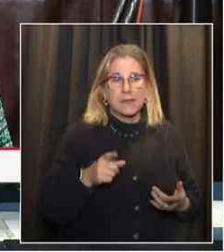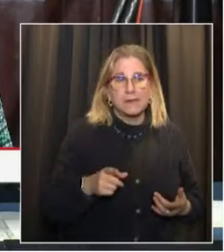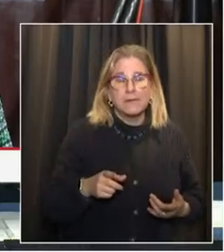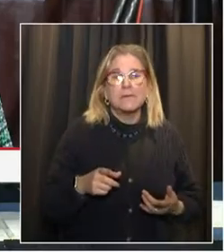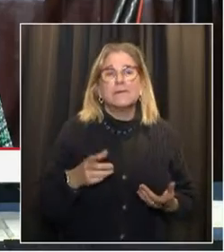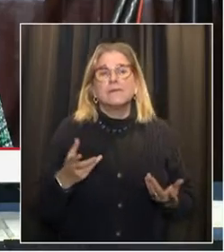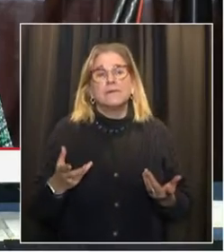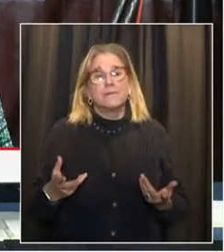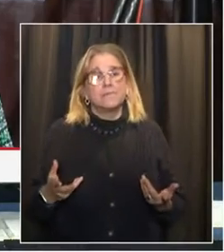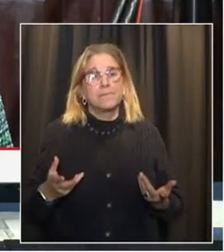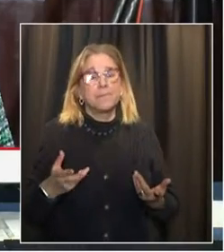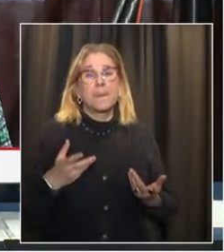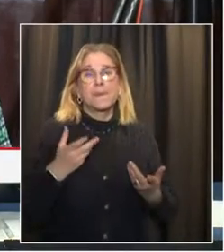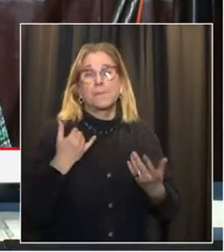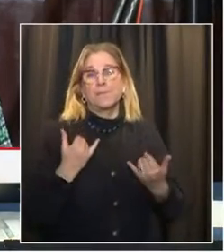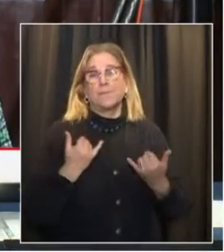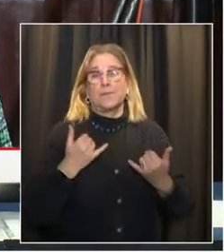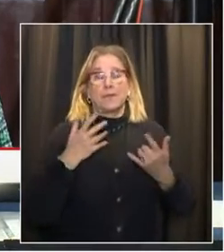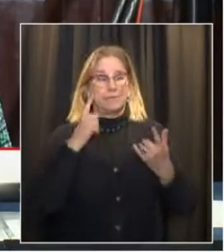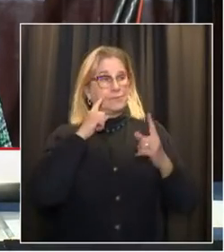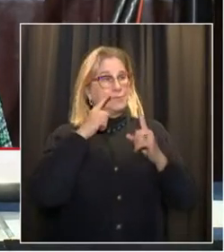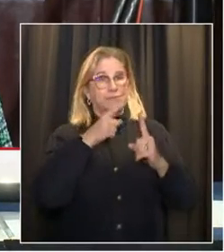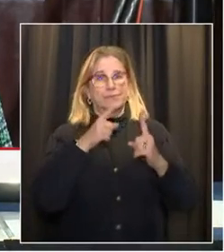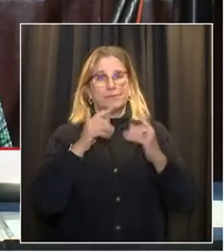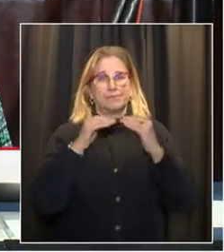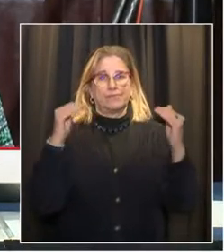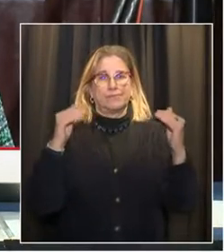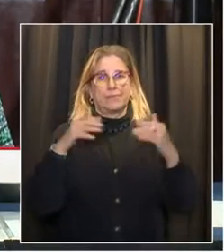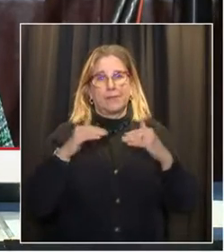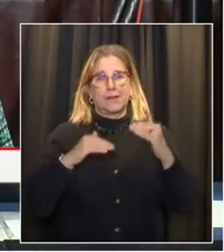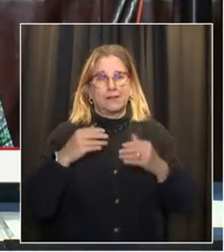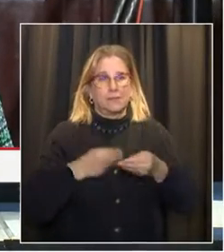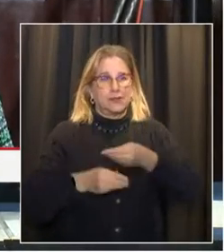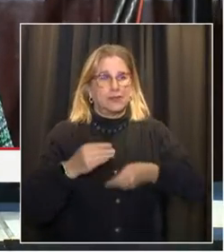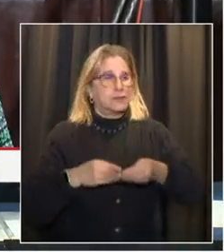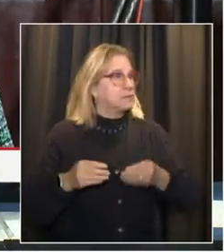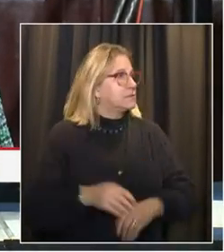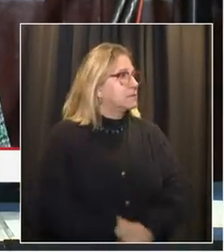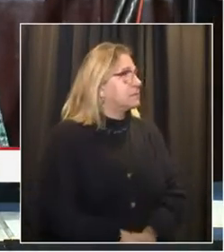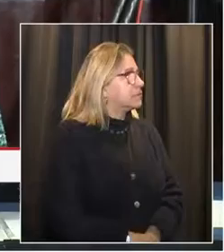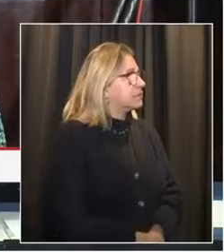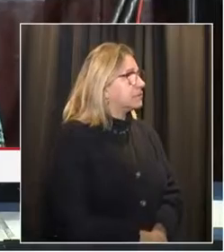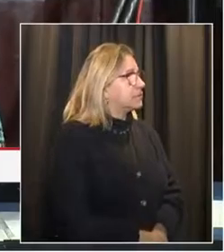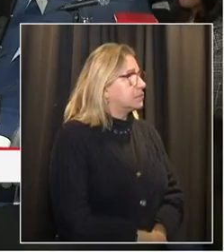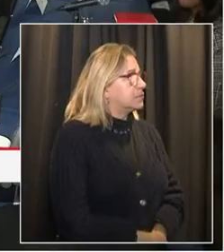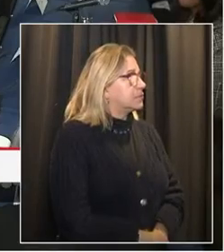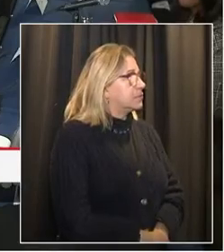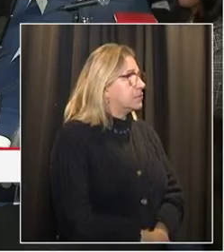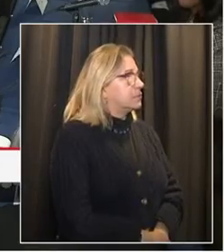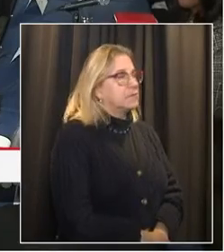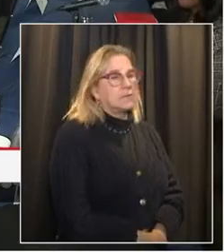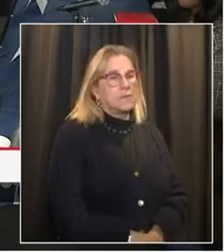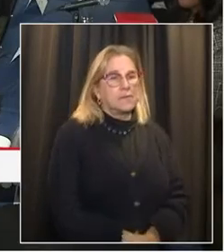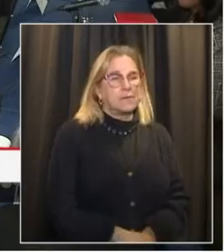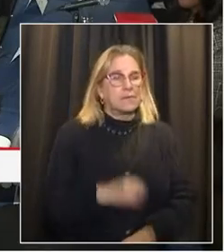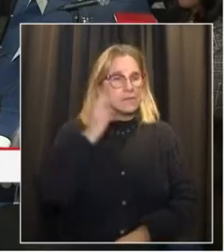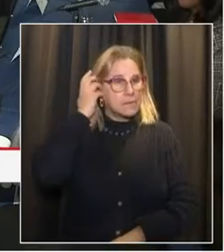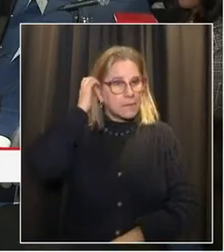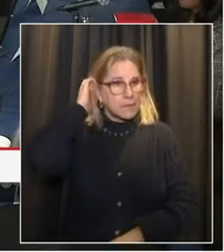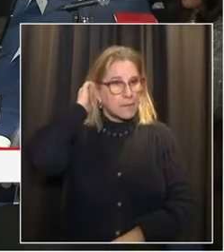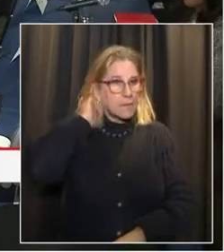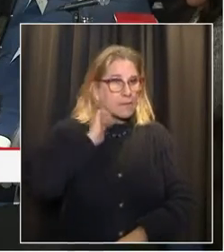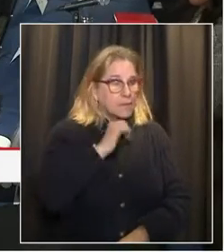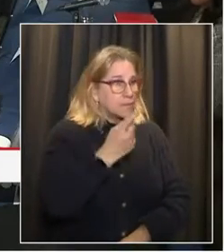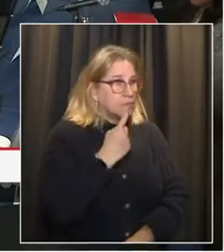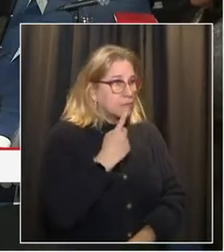we will have to fund. Councilmember Pinto, since you show the committee, if you have questions.